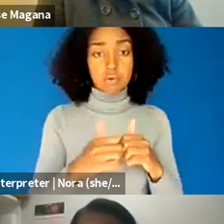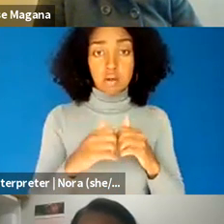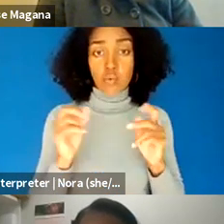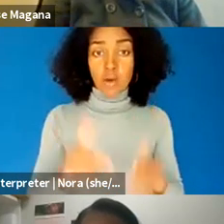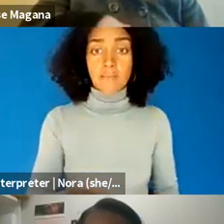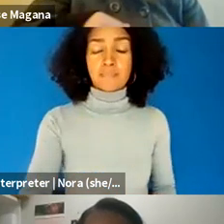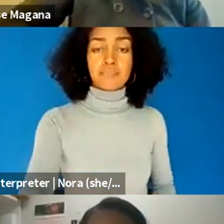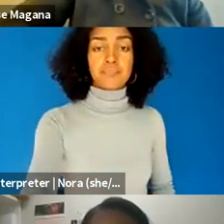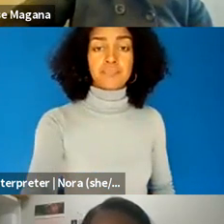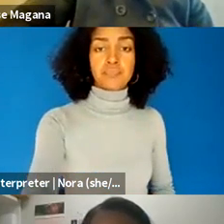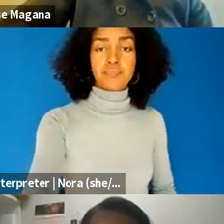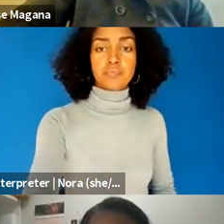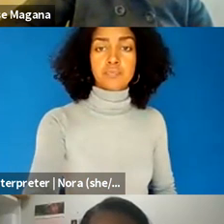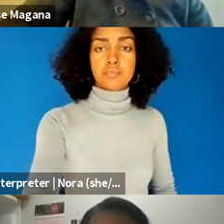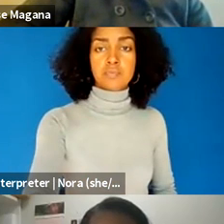Ooh.